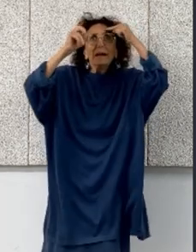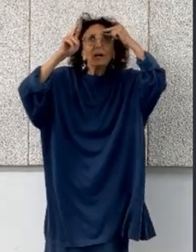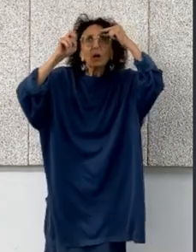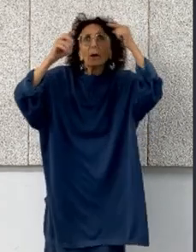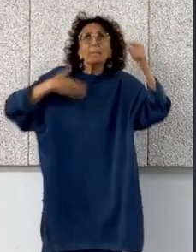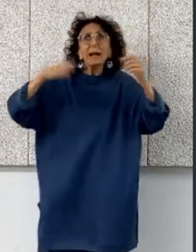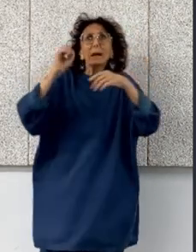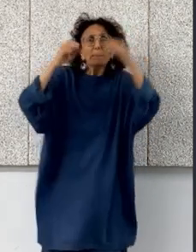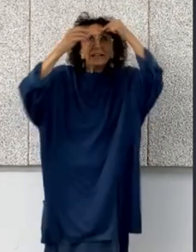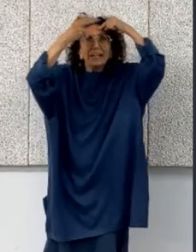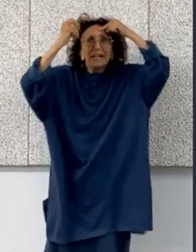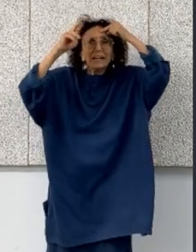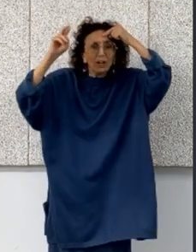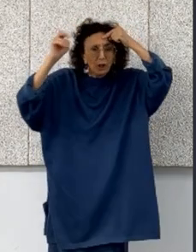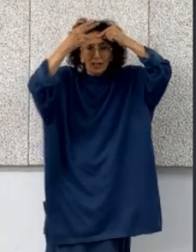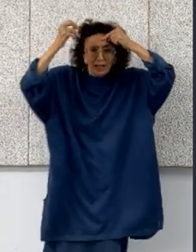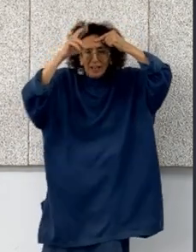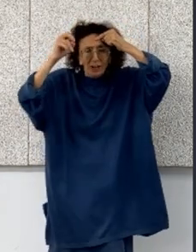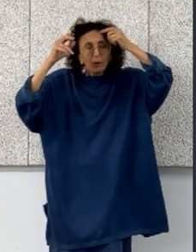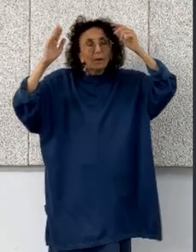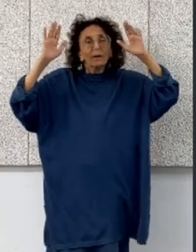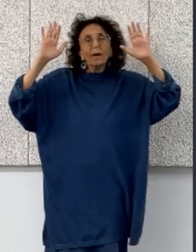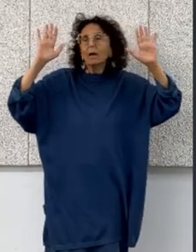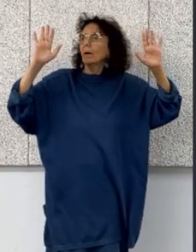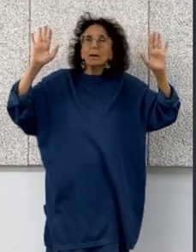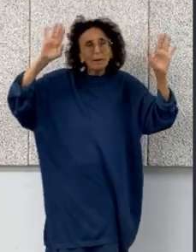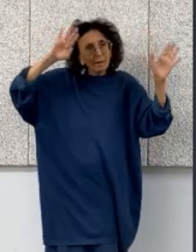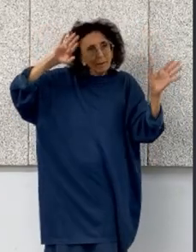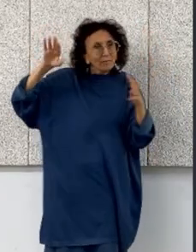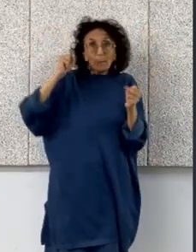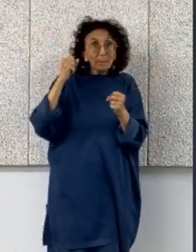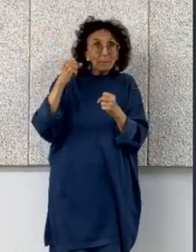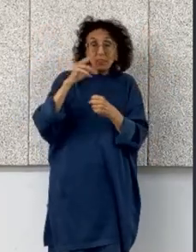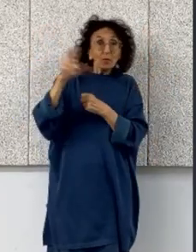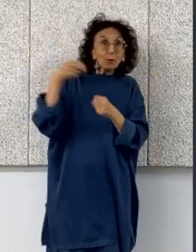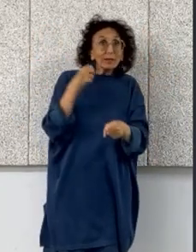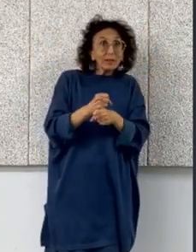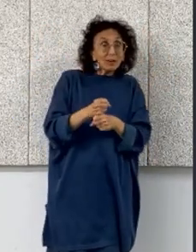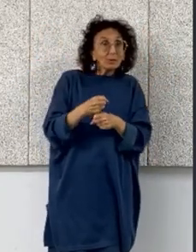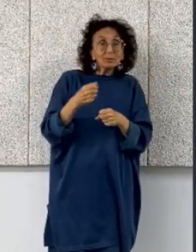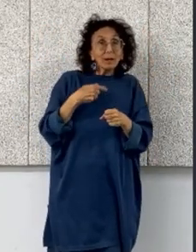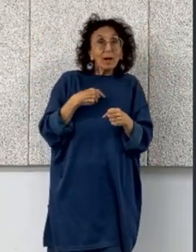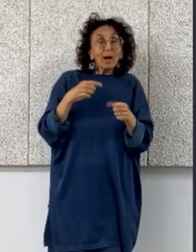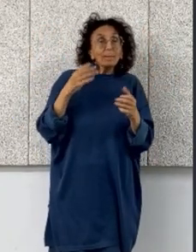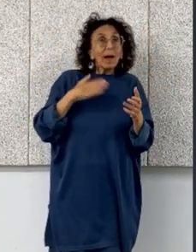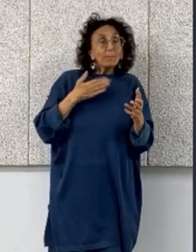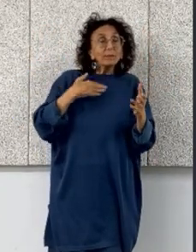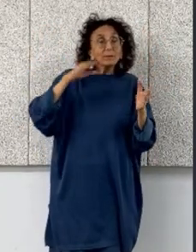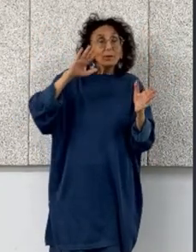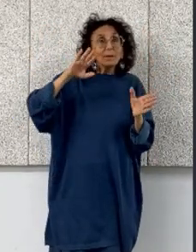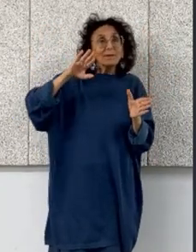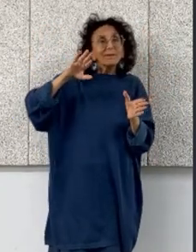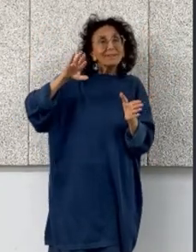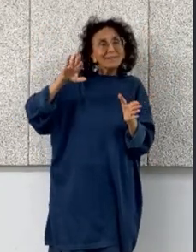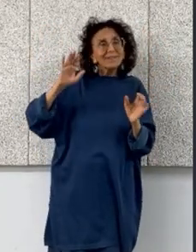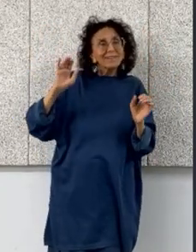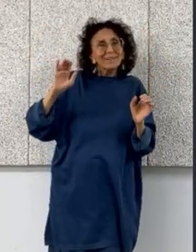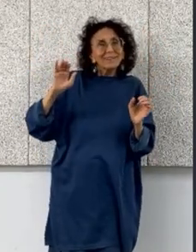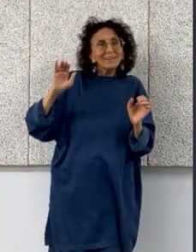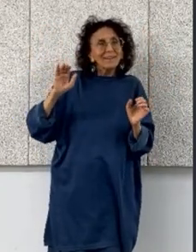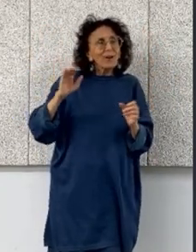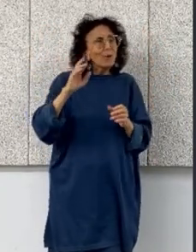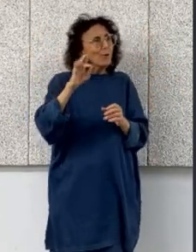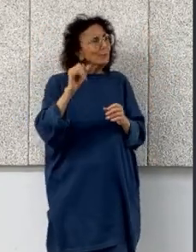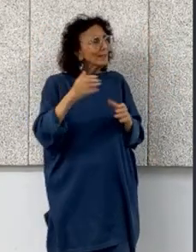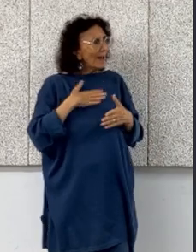exciting to me. Yeah. I can't even tell you after 30 years. We love this yes. for you. So yes, but on a more